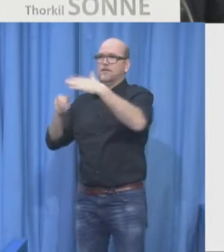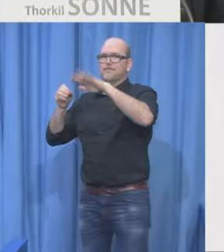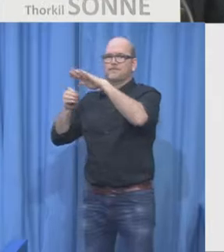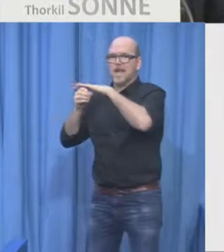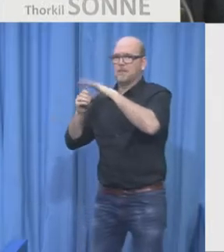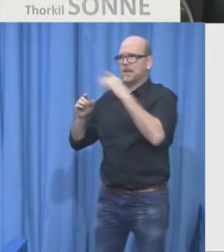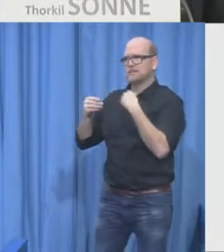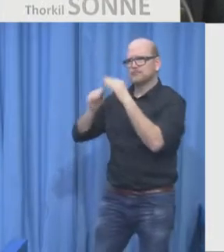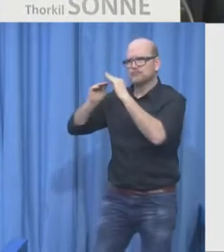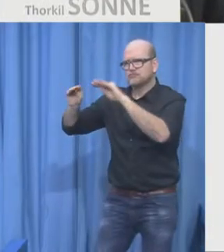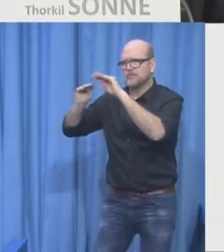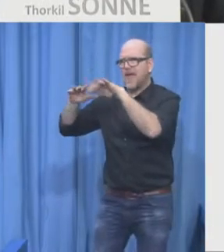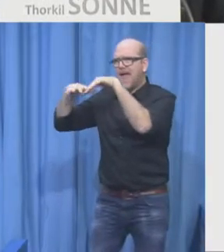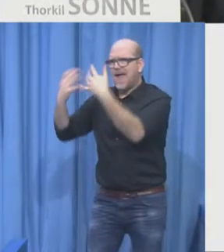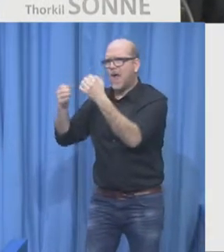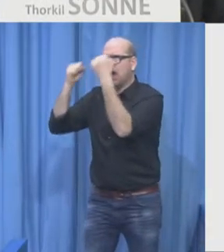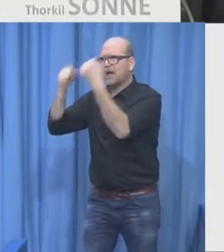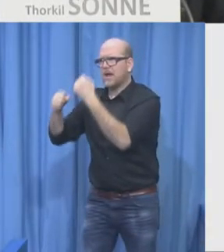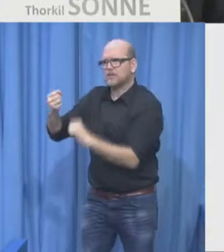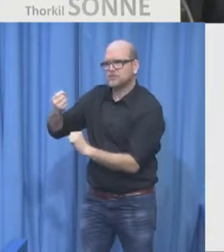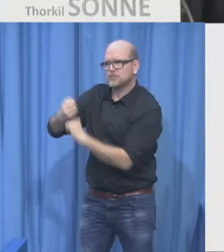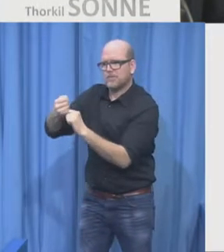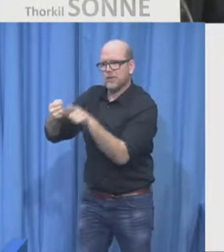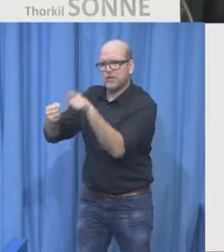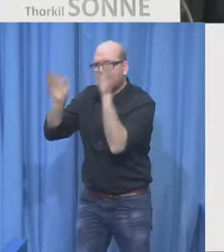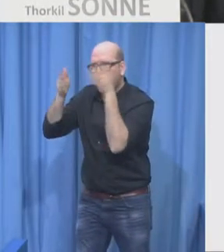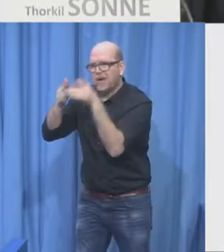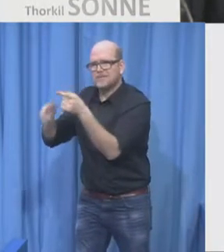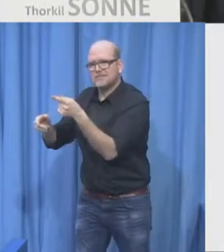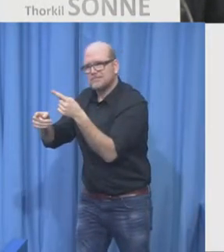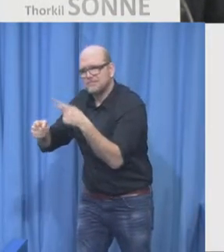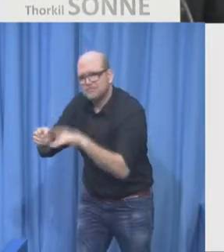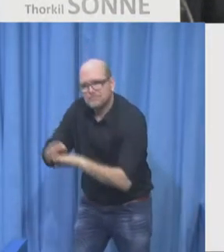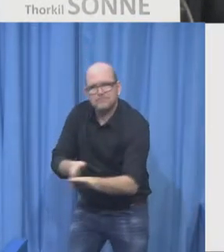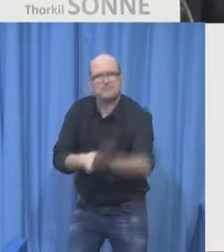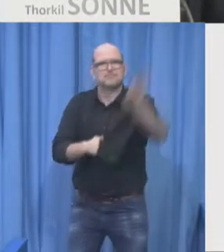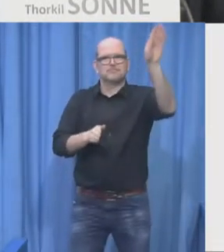better? We need to tap into the grassroots